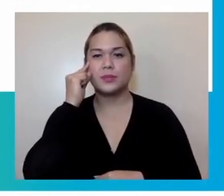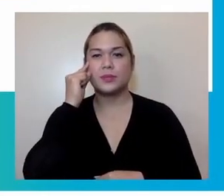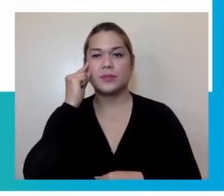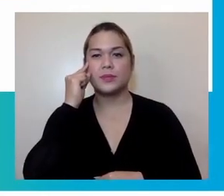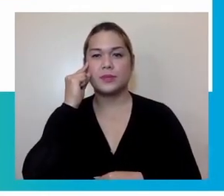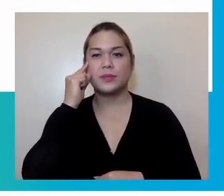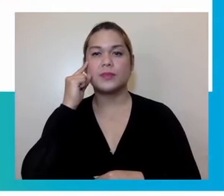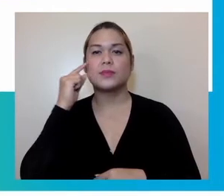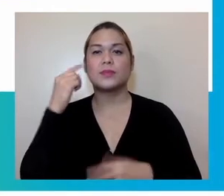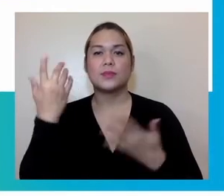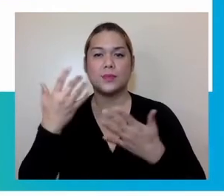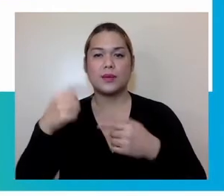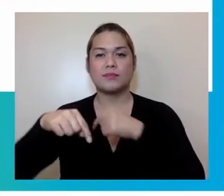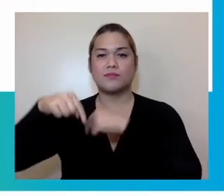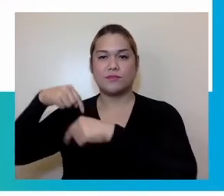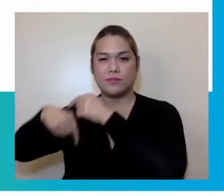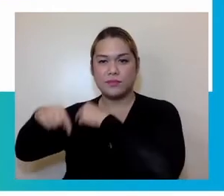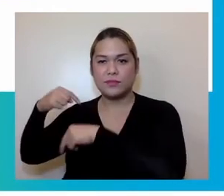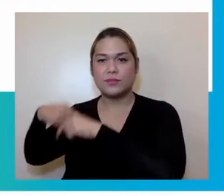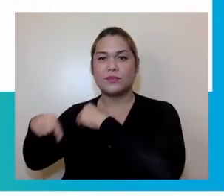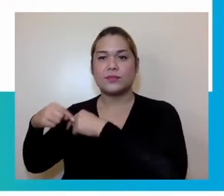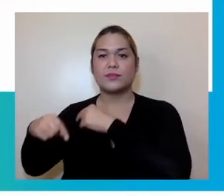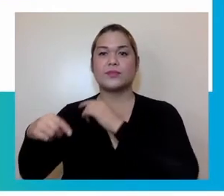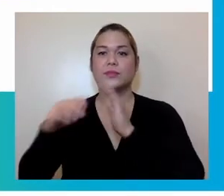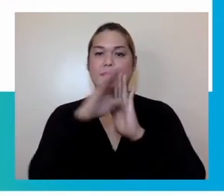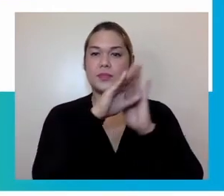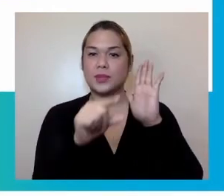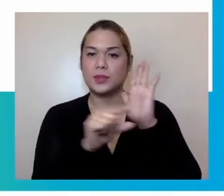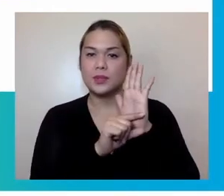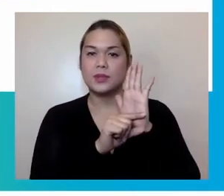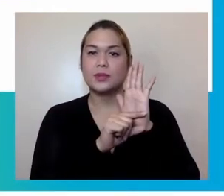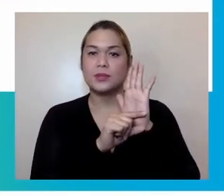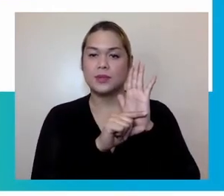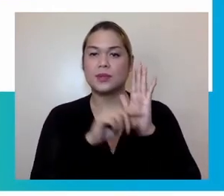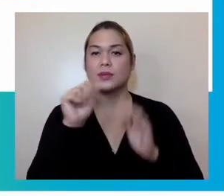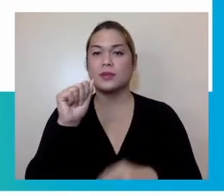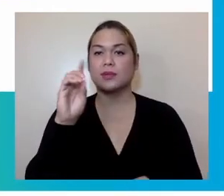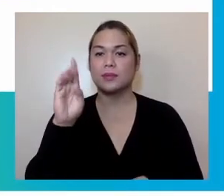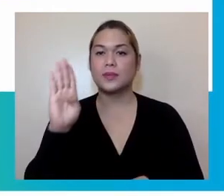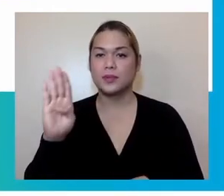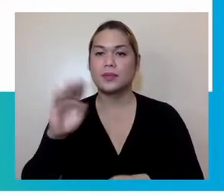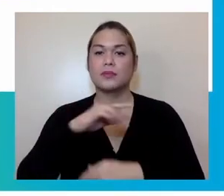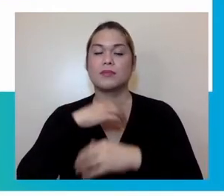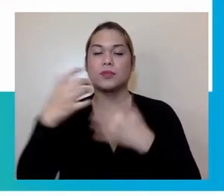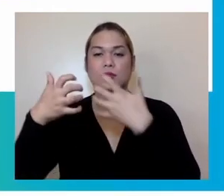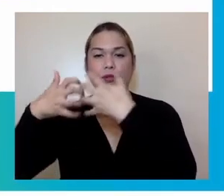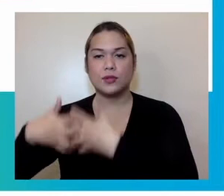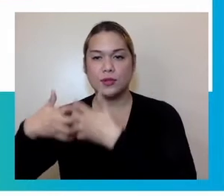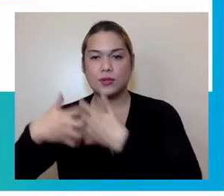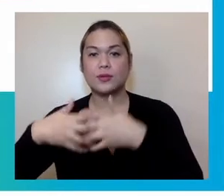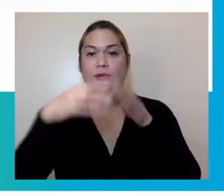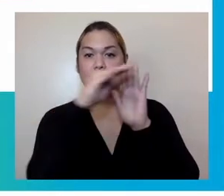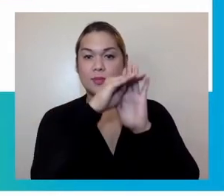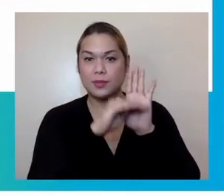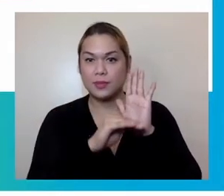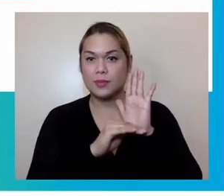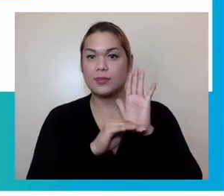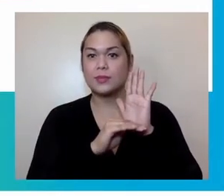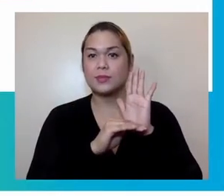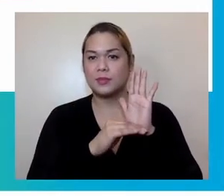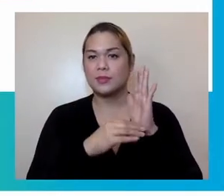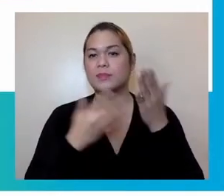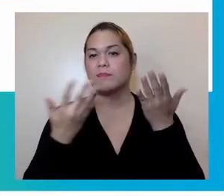policy is really the question or different notions of ADB's role in Asia's energy